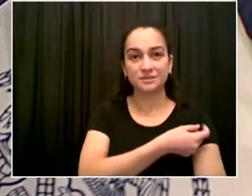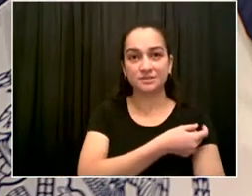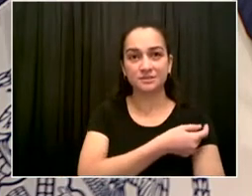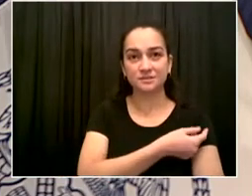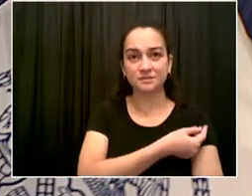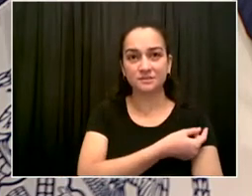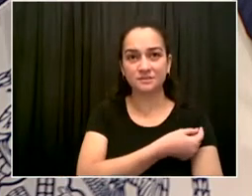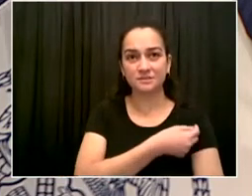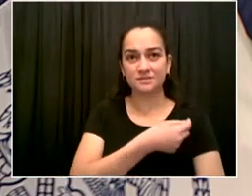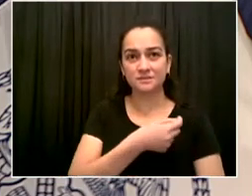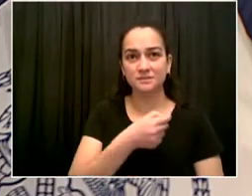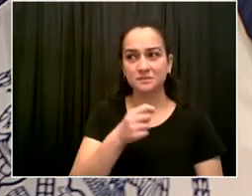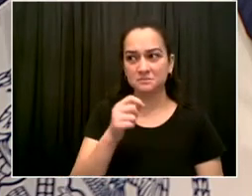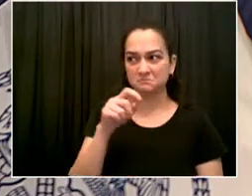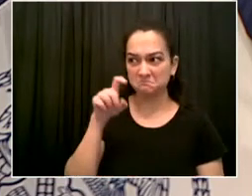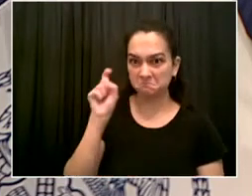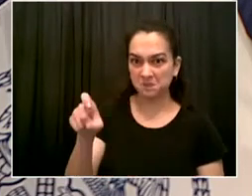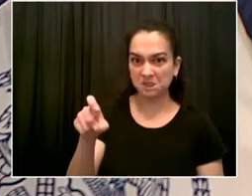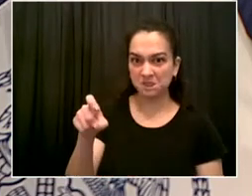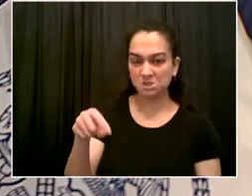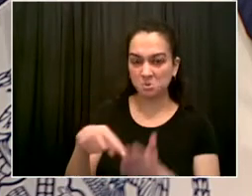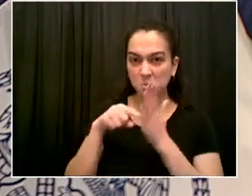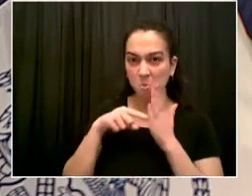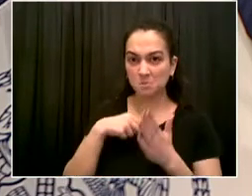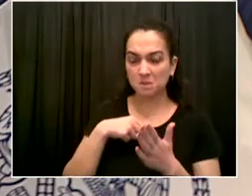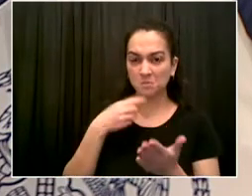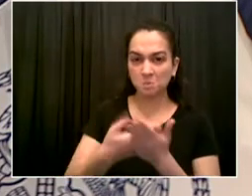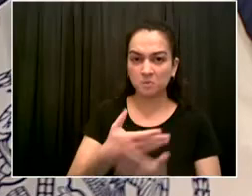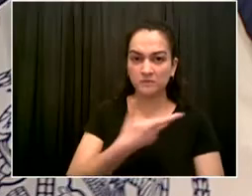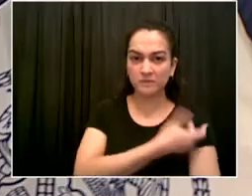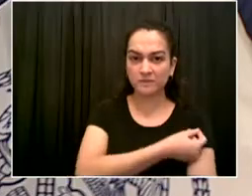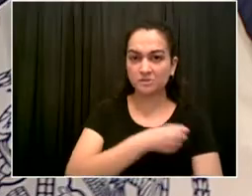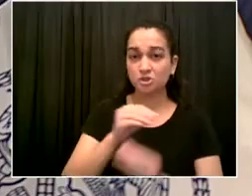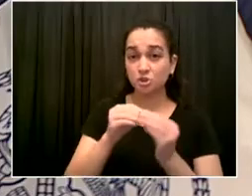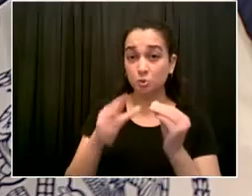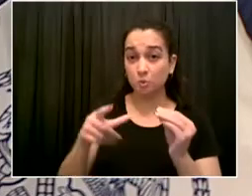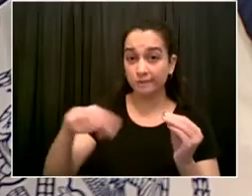vaccinated. We do not anticipate having to provide proof.